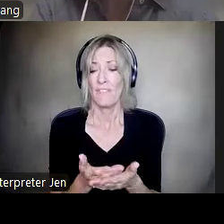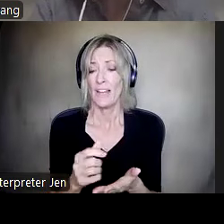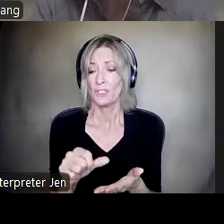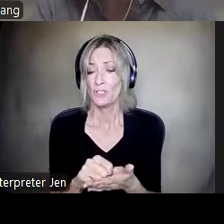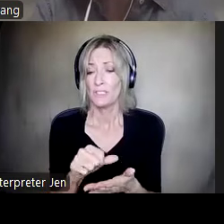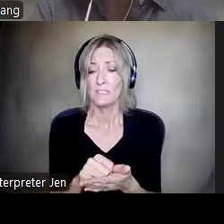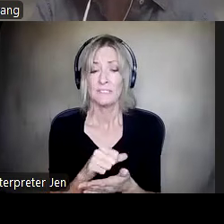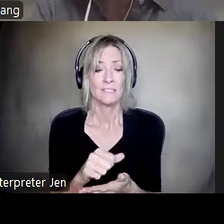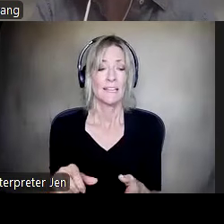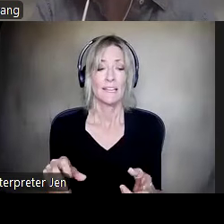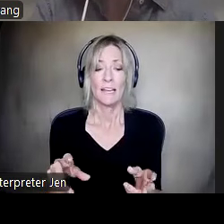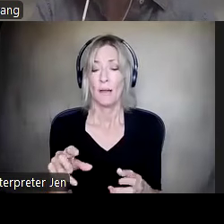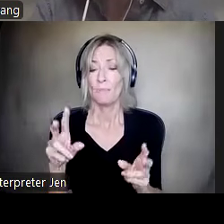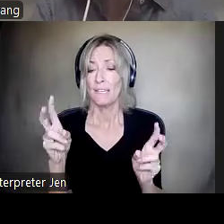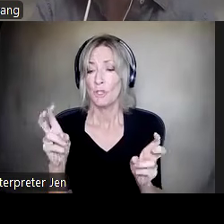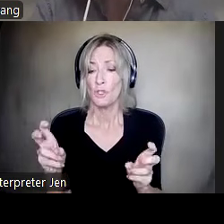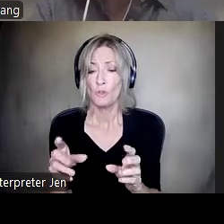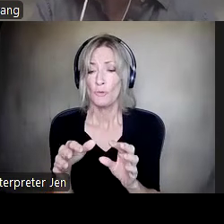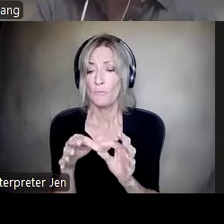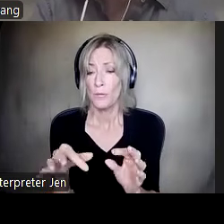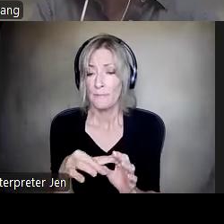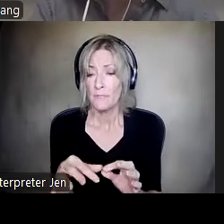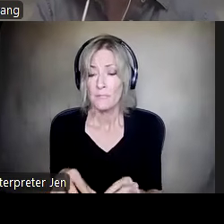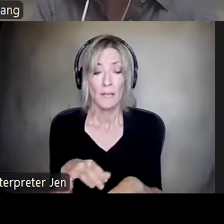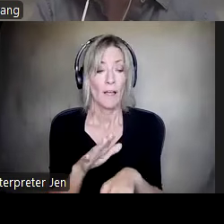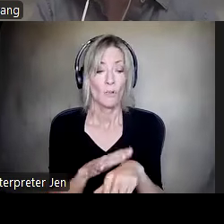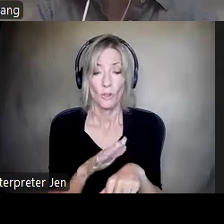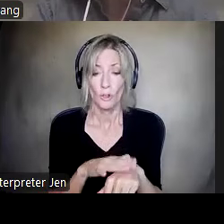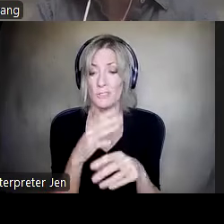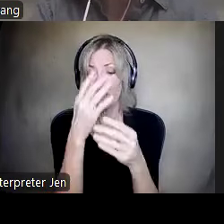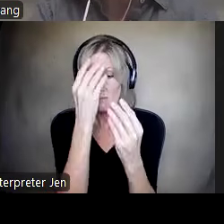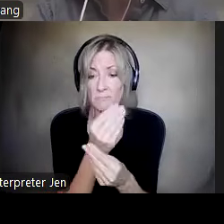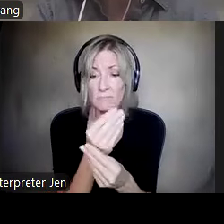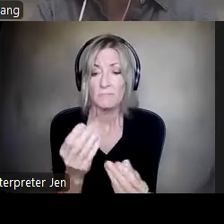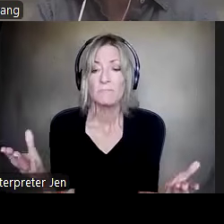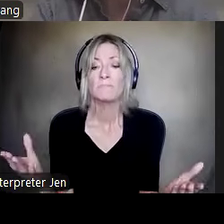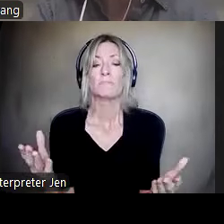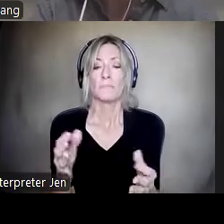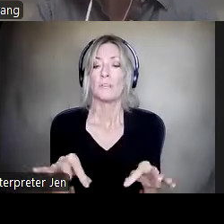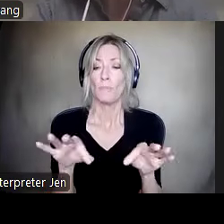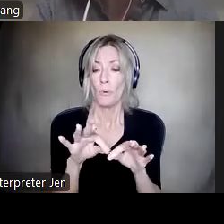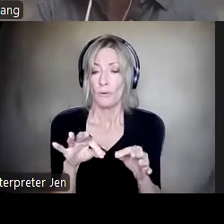issue briefs, alerts, and other material to keep you up to date with important